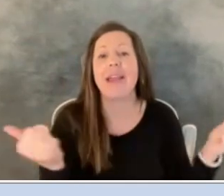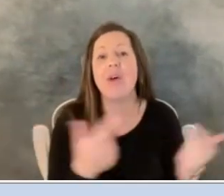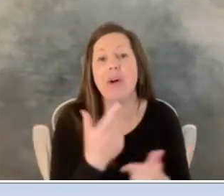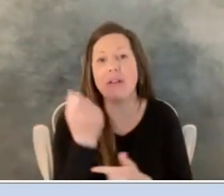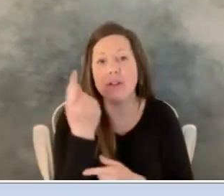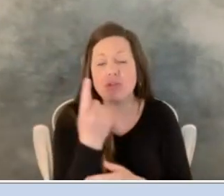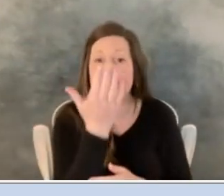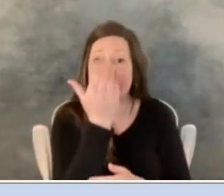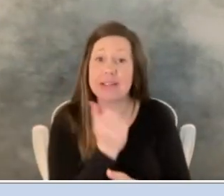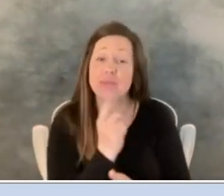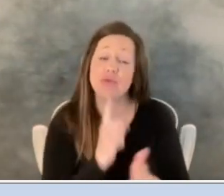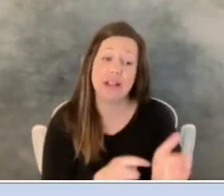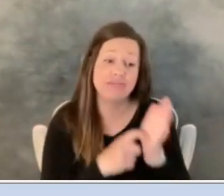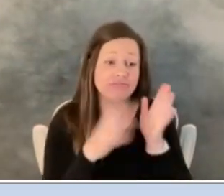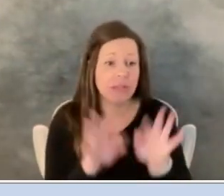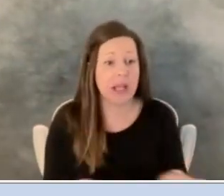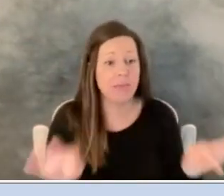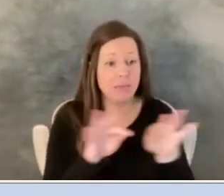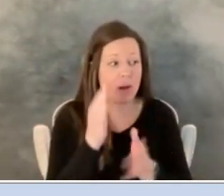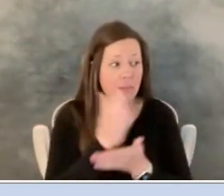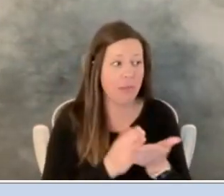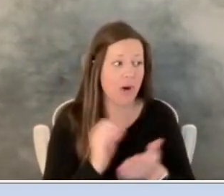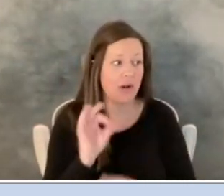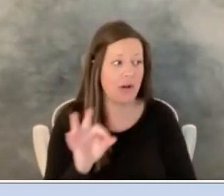of your recovery, and